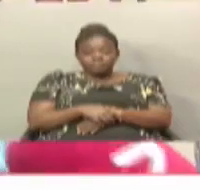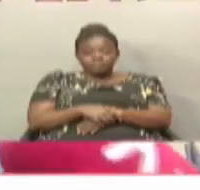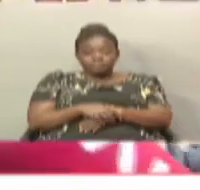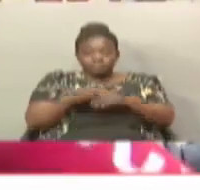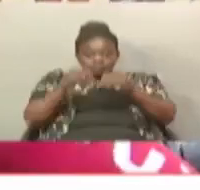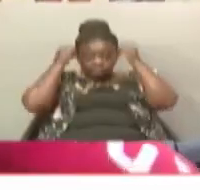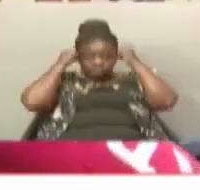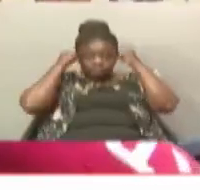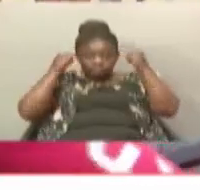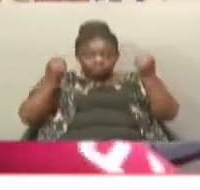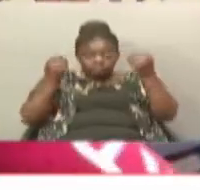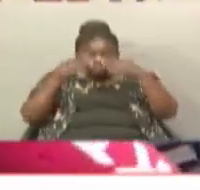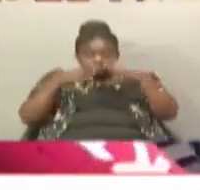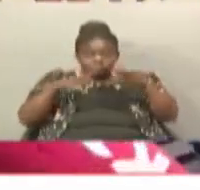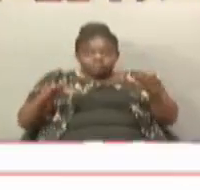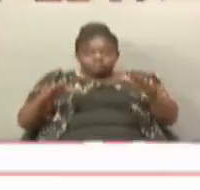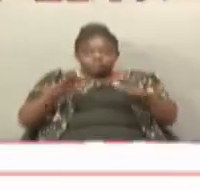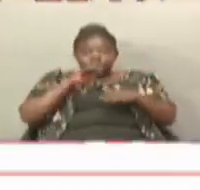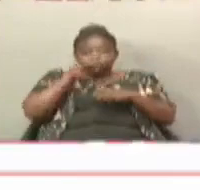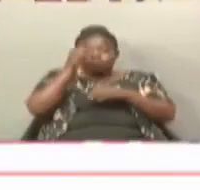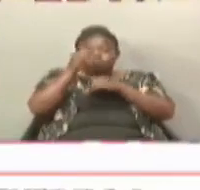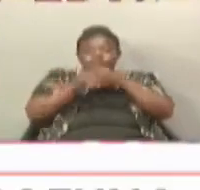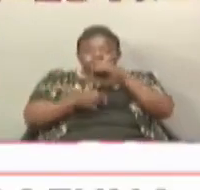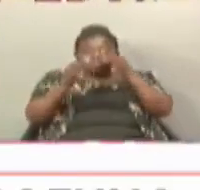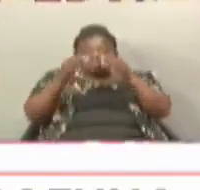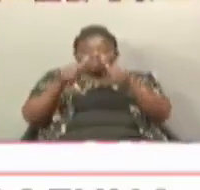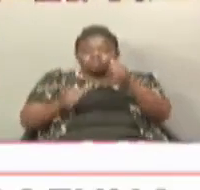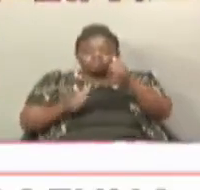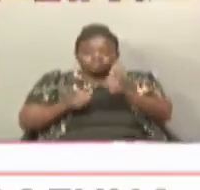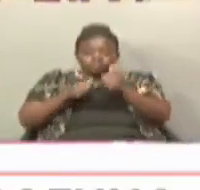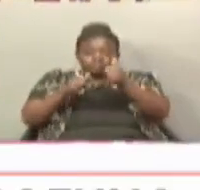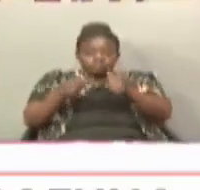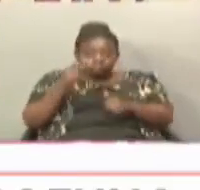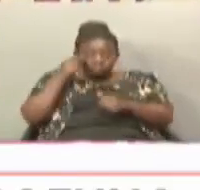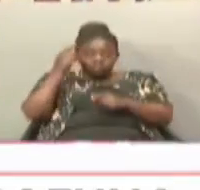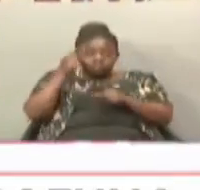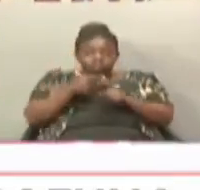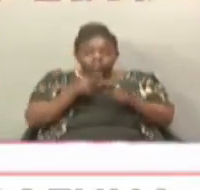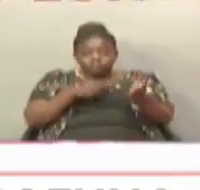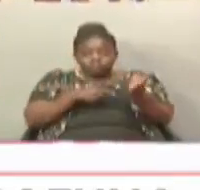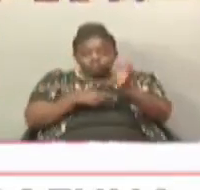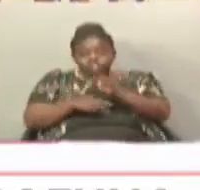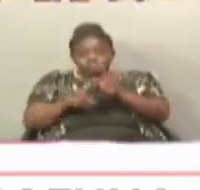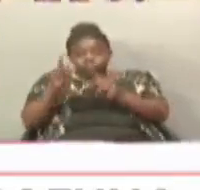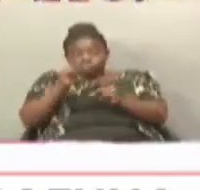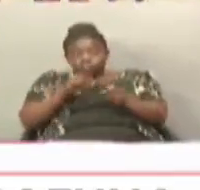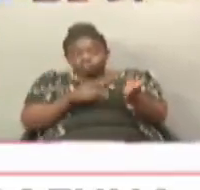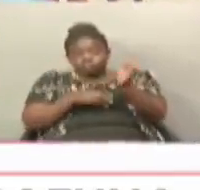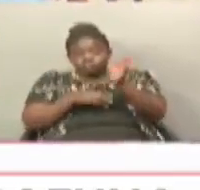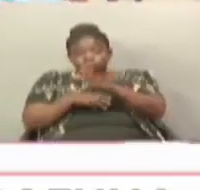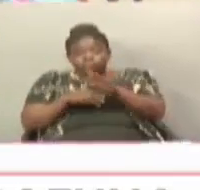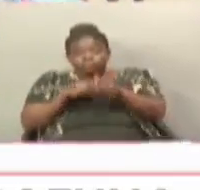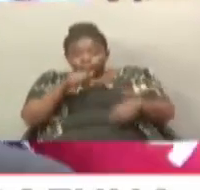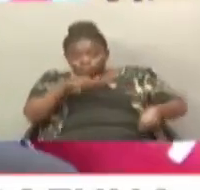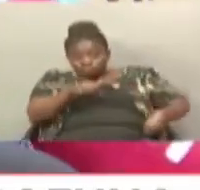Pulezidenti yamaze okwogera ekisembayo kye tugenderako era mulaba amabaati bagazza. Abantu bagenda okuzza amabaati nga